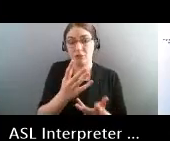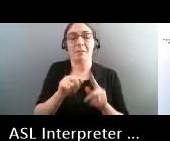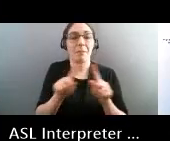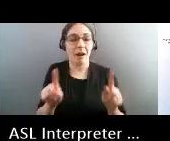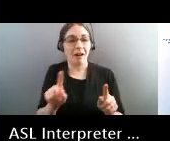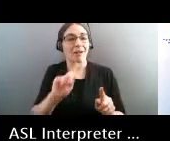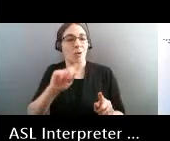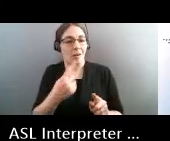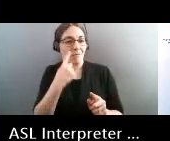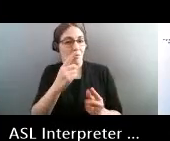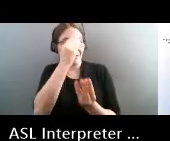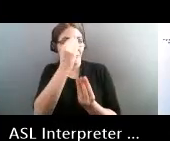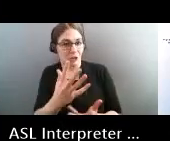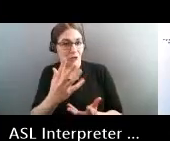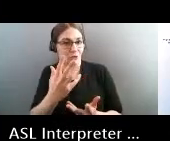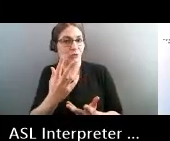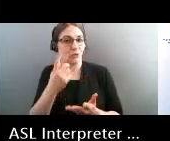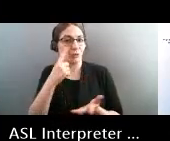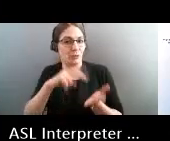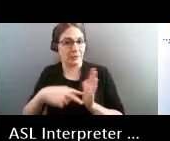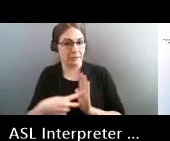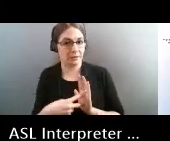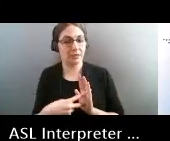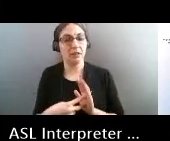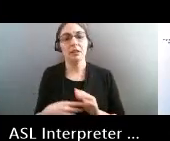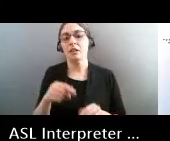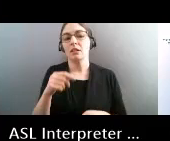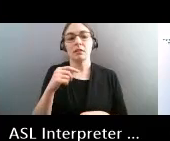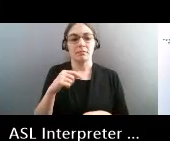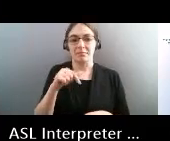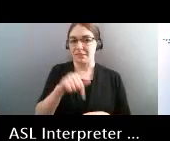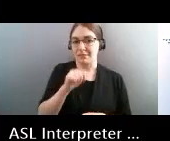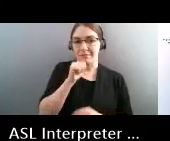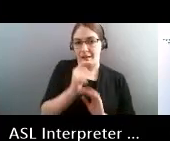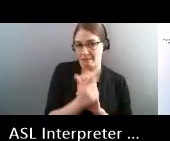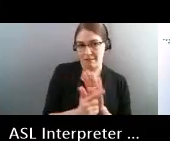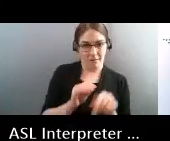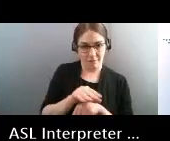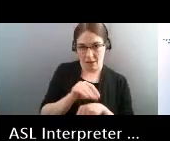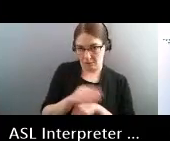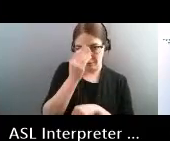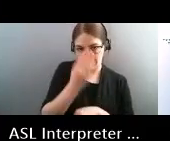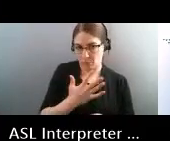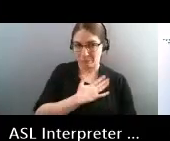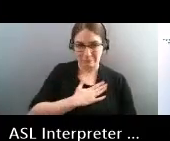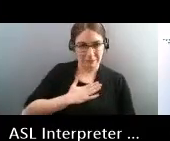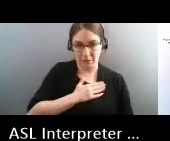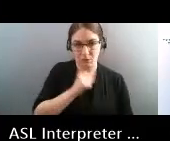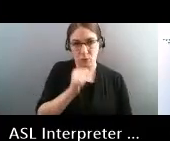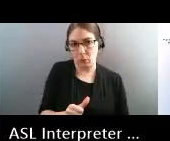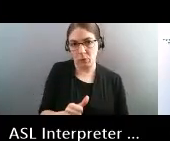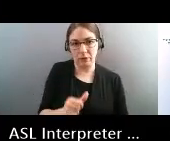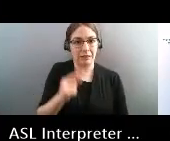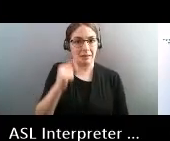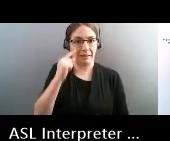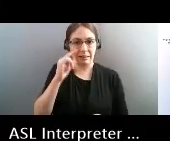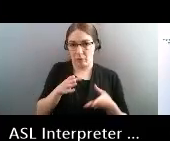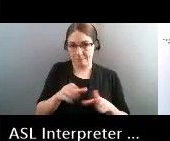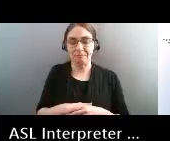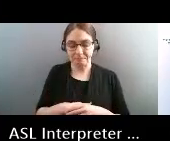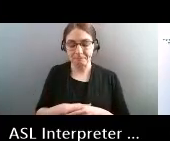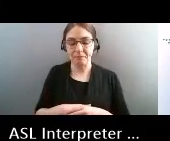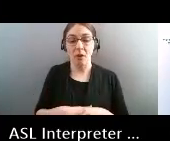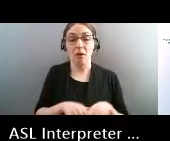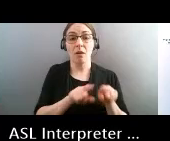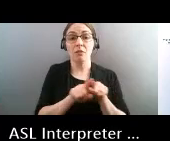for informational purposes. So don't take it as any legal advice, please. And also wanted to let you all